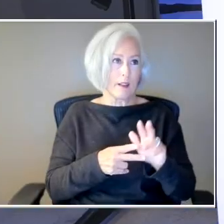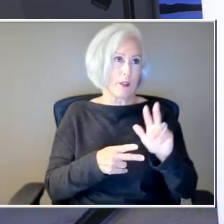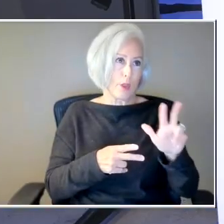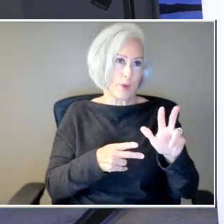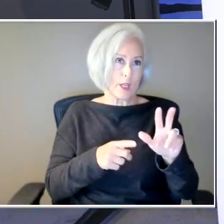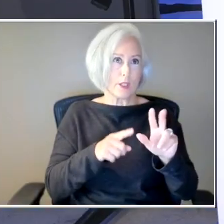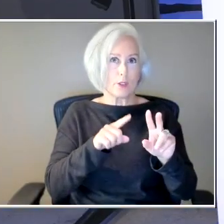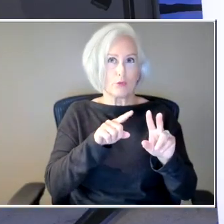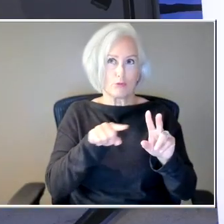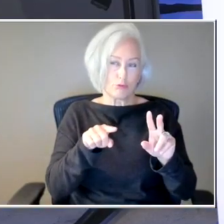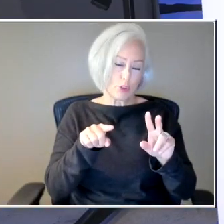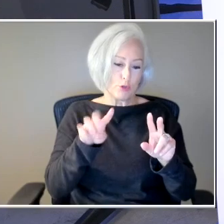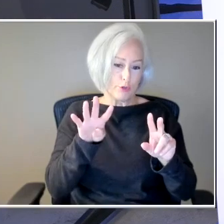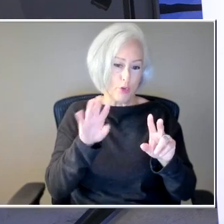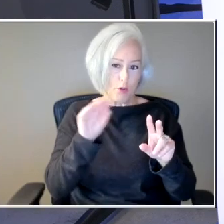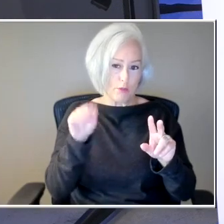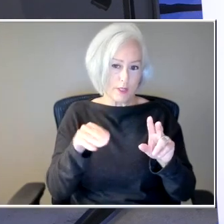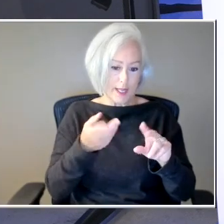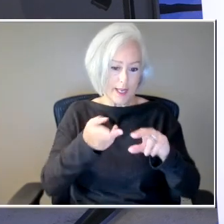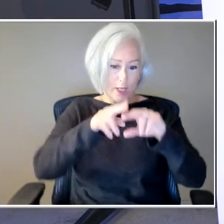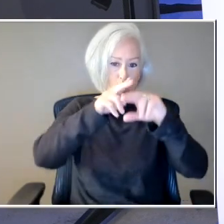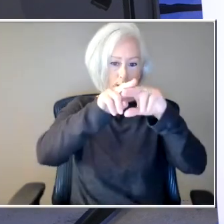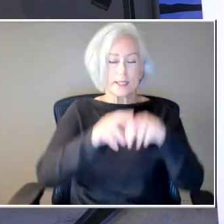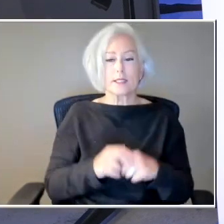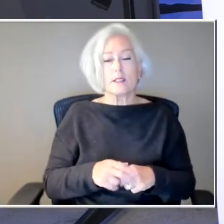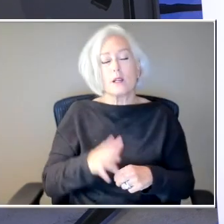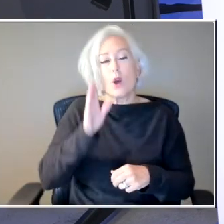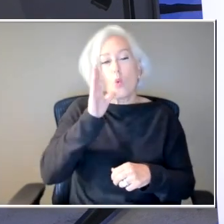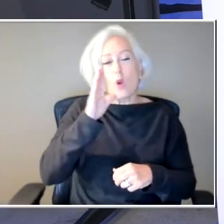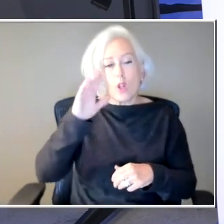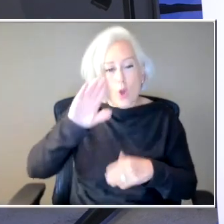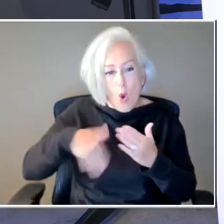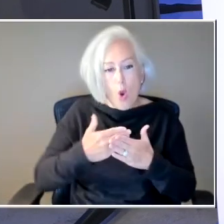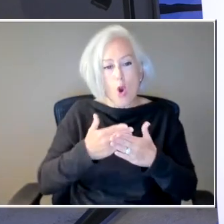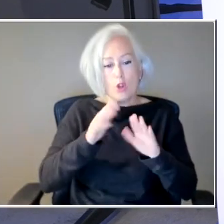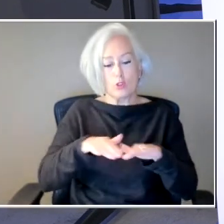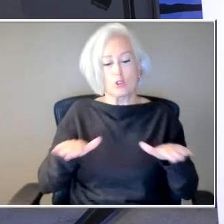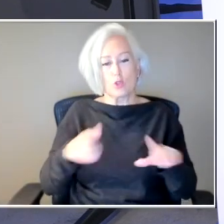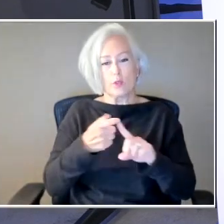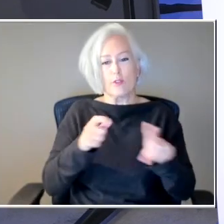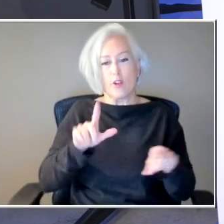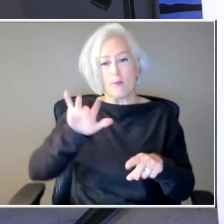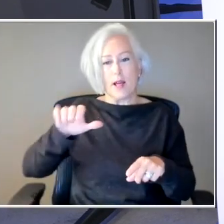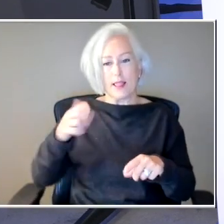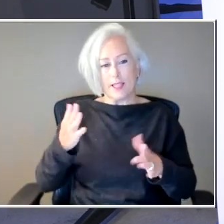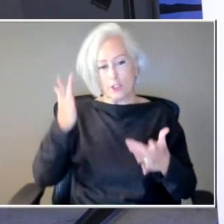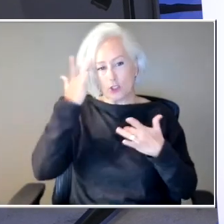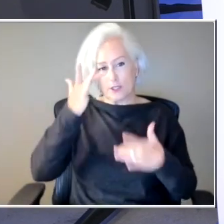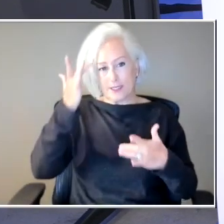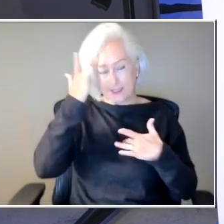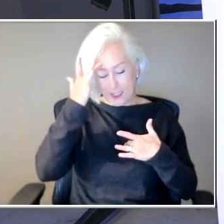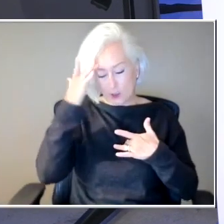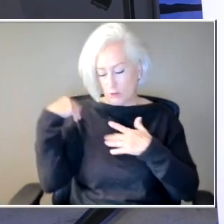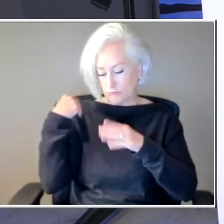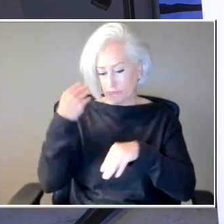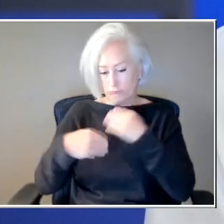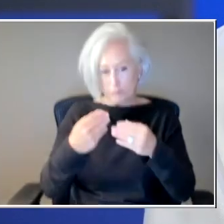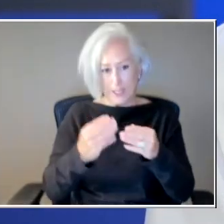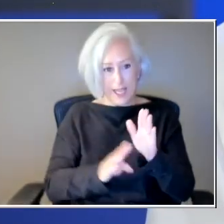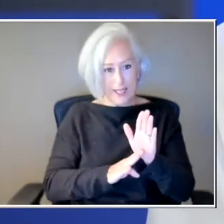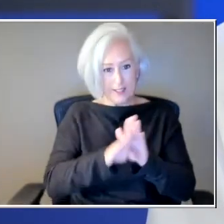let's talk about how it's inherited. Will all children of a Lynch syndrome carrier parent also develop Lynch syndrome?